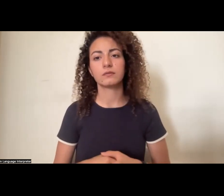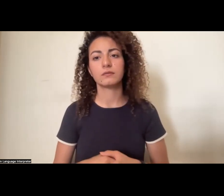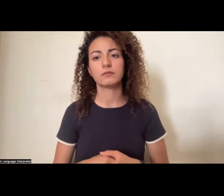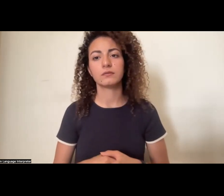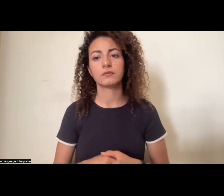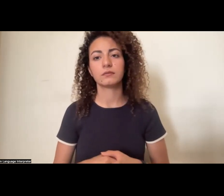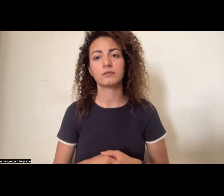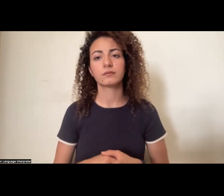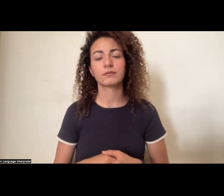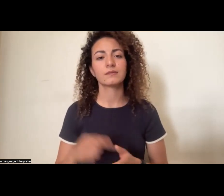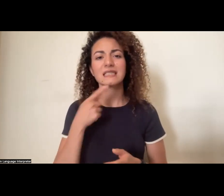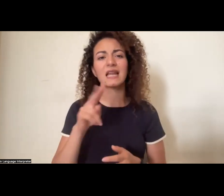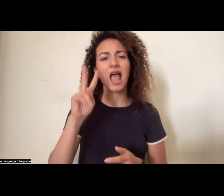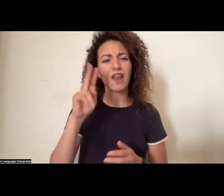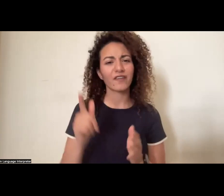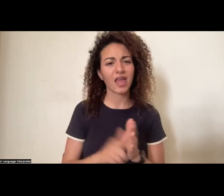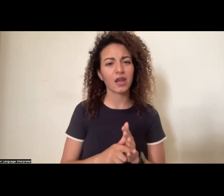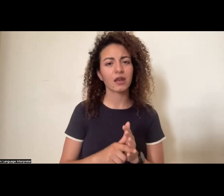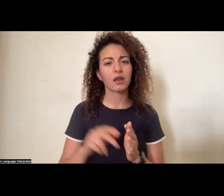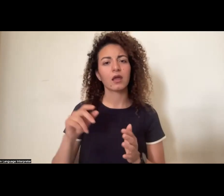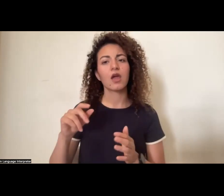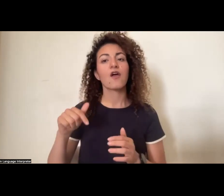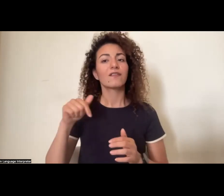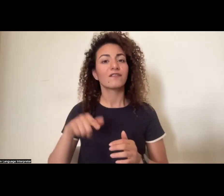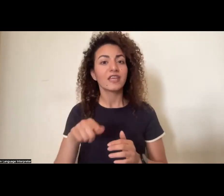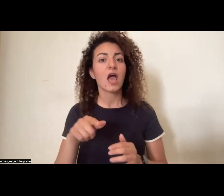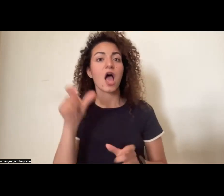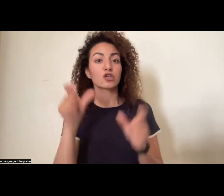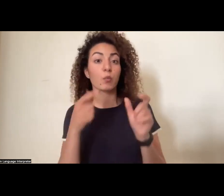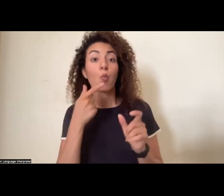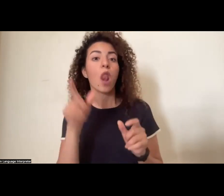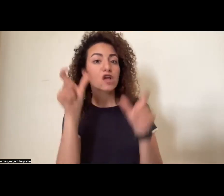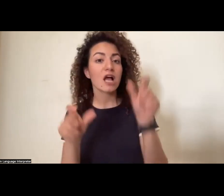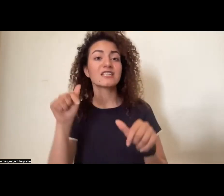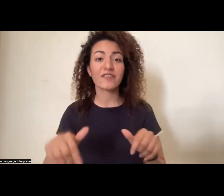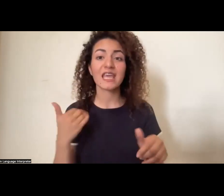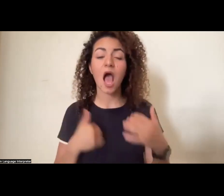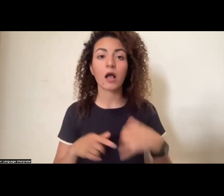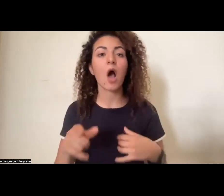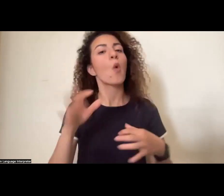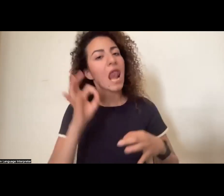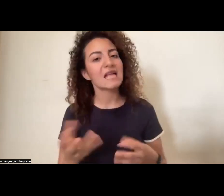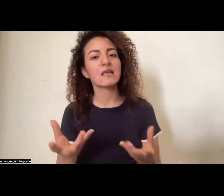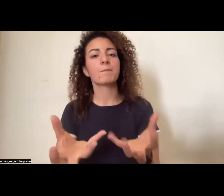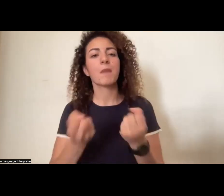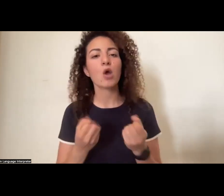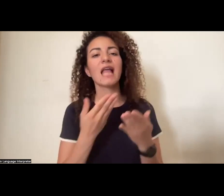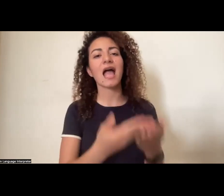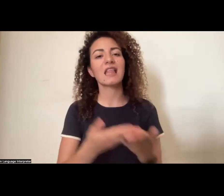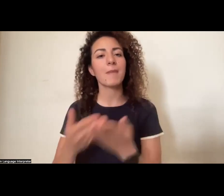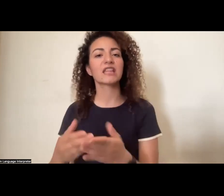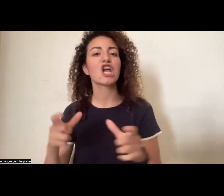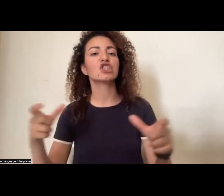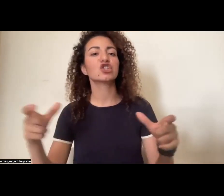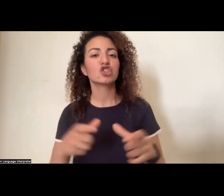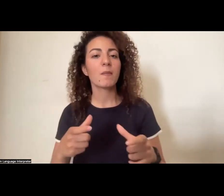2020-2000 that entitles persons with disabilities for comprehensive livelihood services, for social service, speaking about